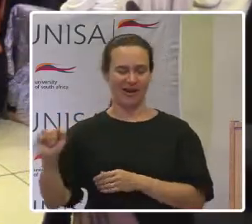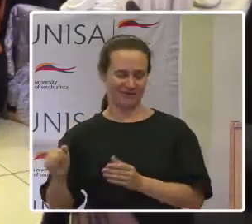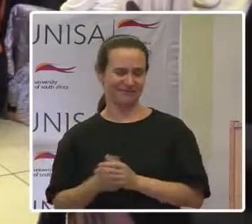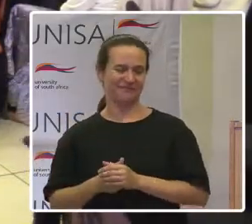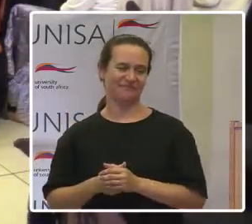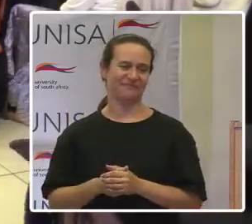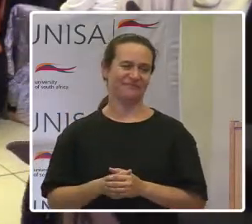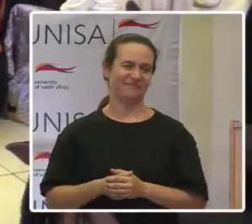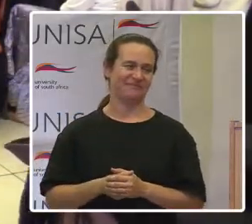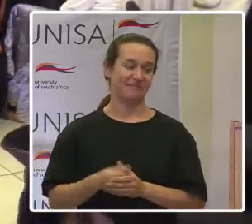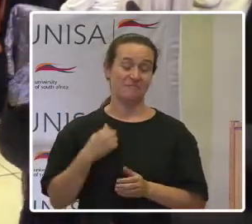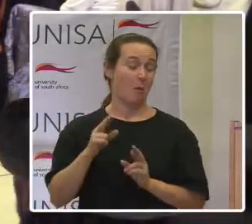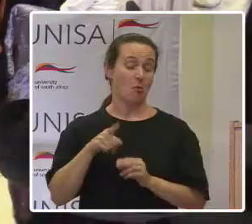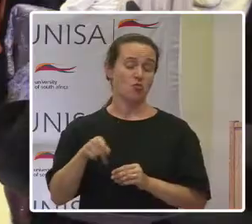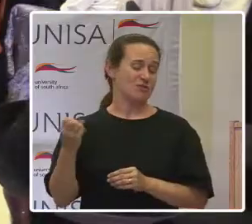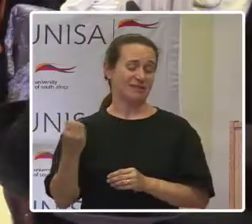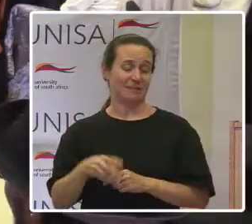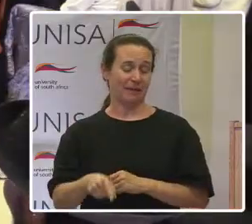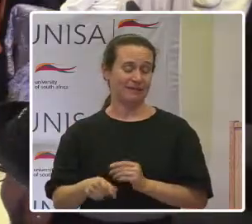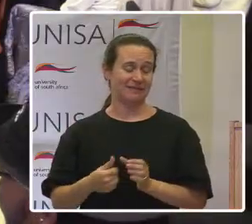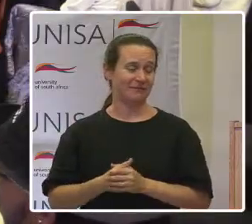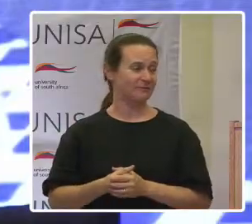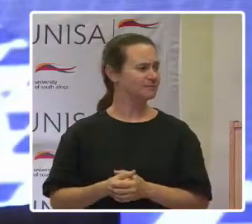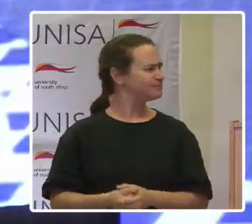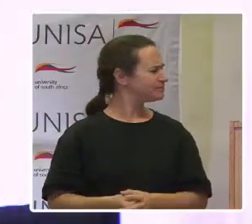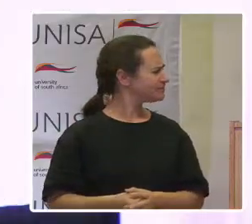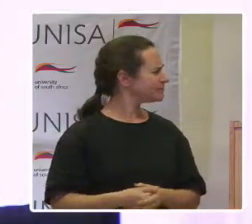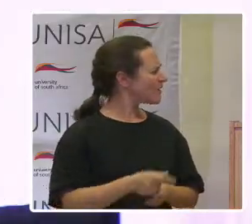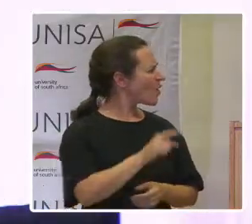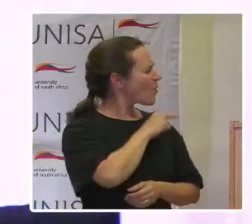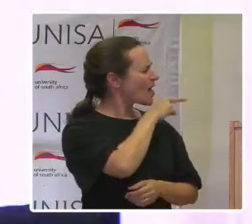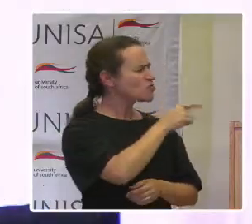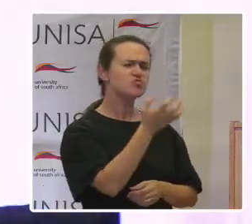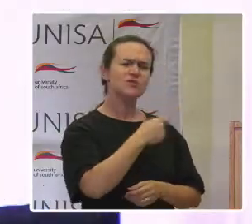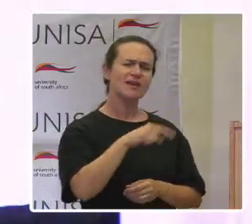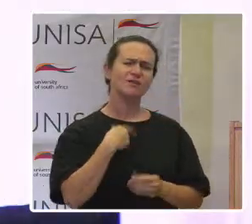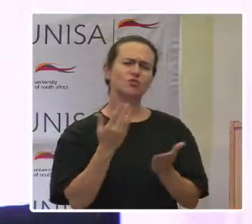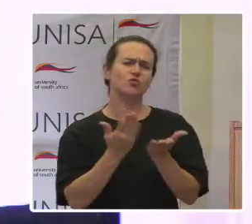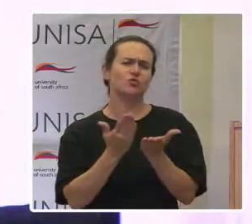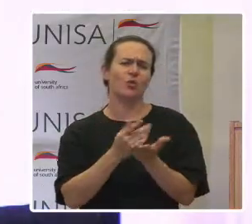And then, as for Kido, why did you take us to school?